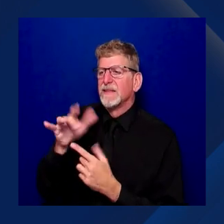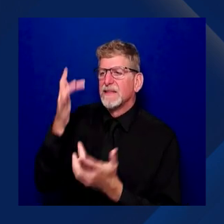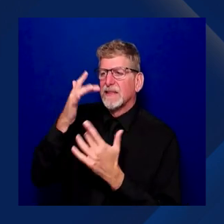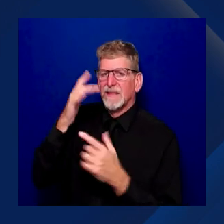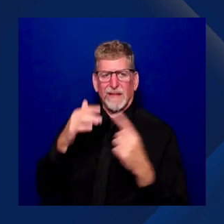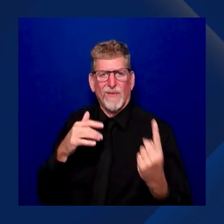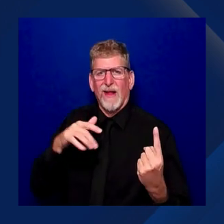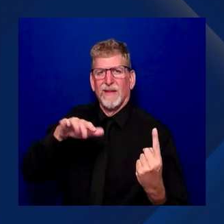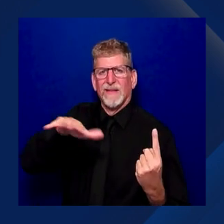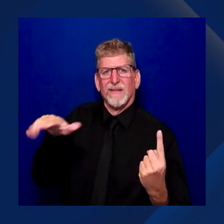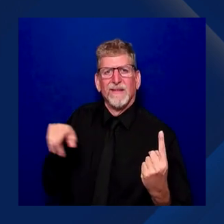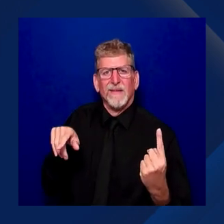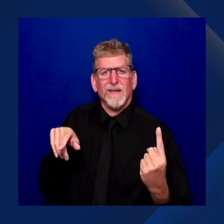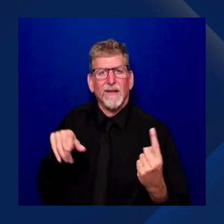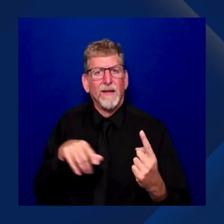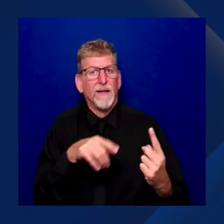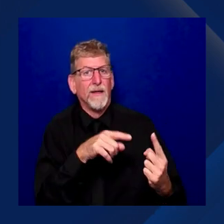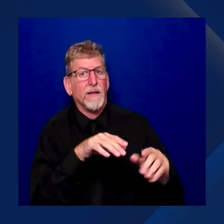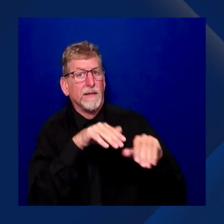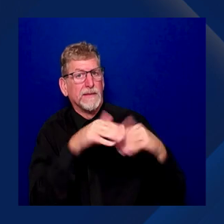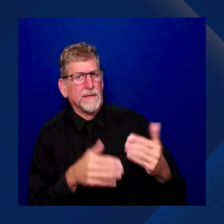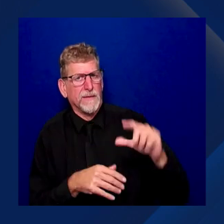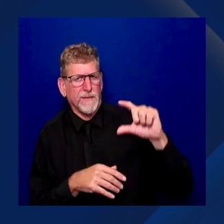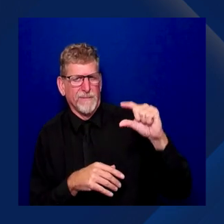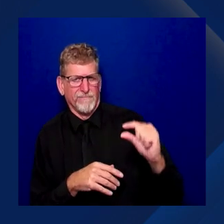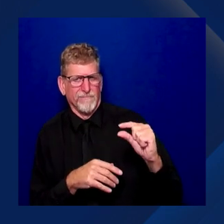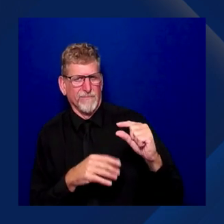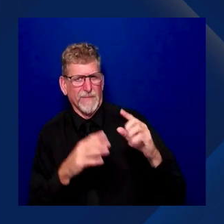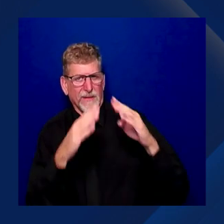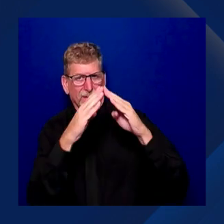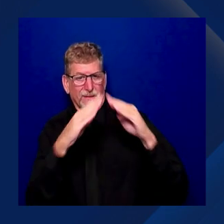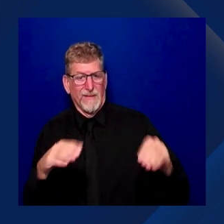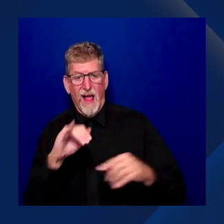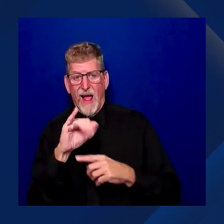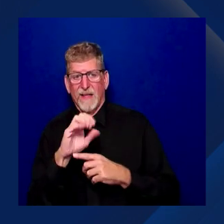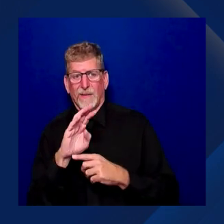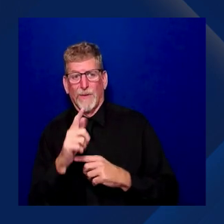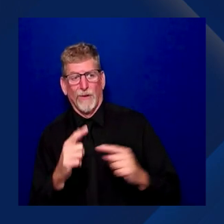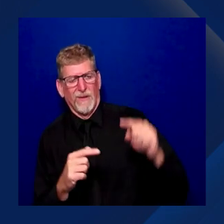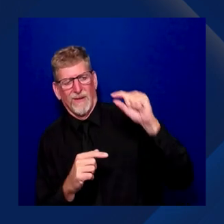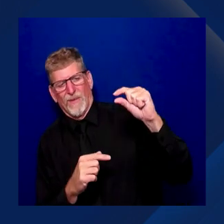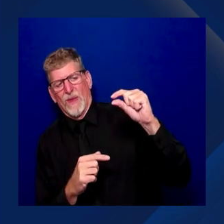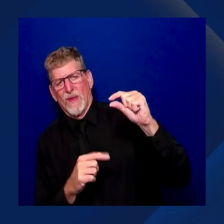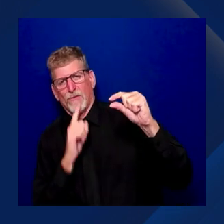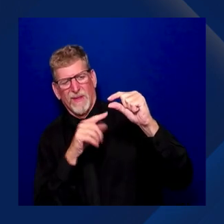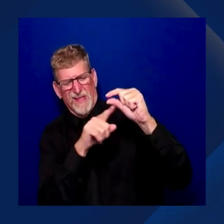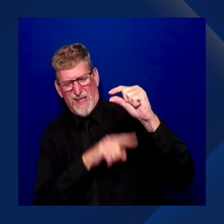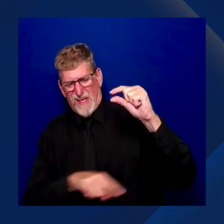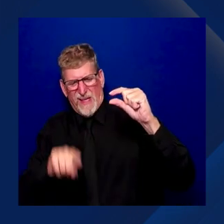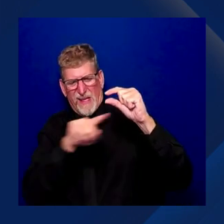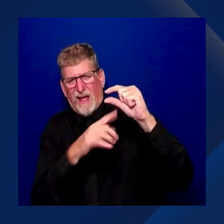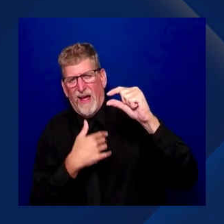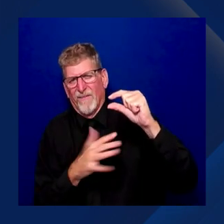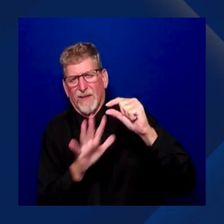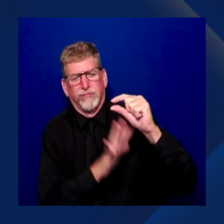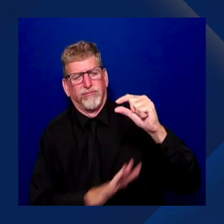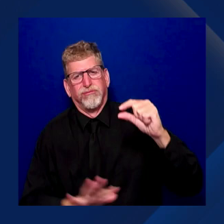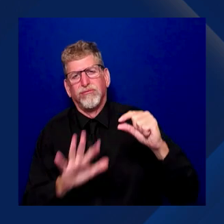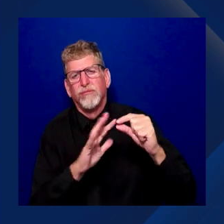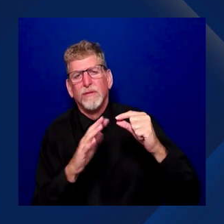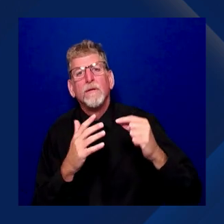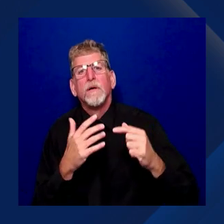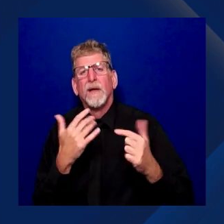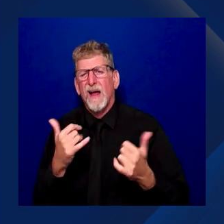we do know that change is possible. And so it's going to take all of us, as has been said today, it's going to